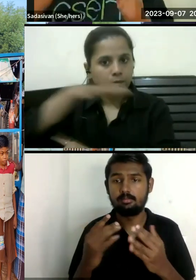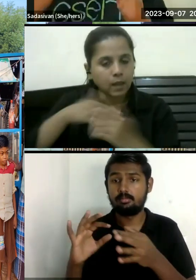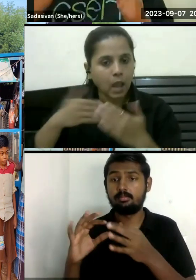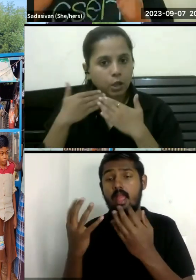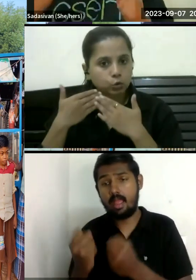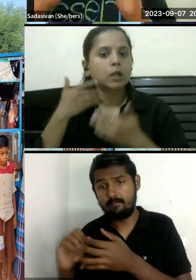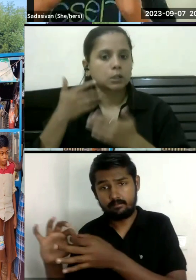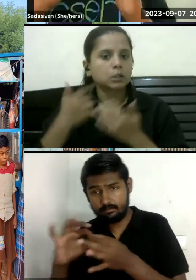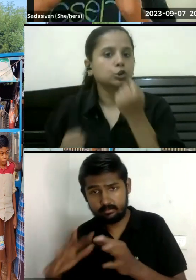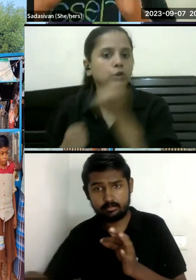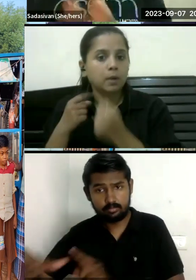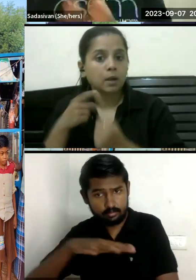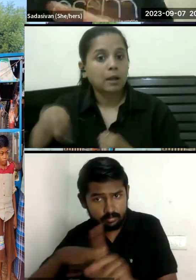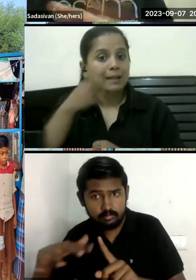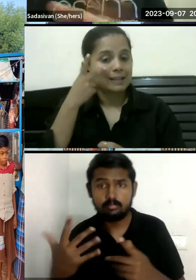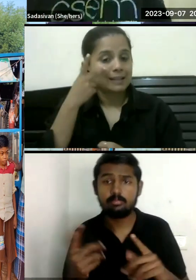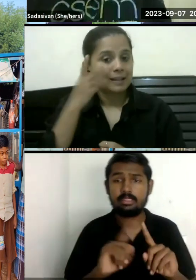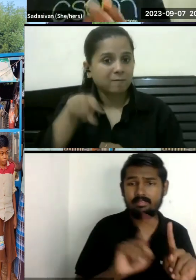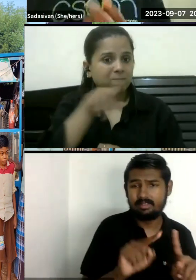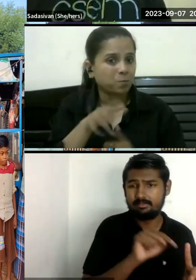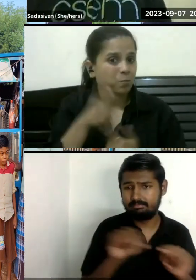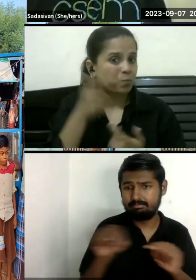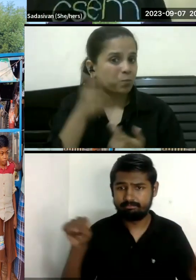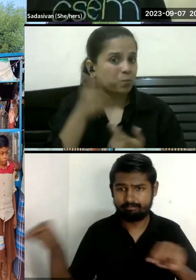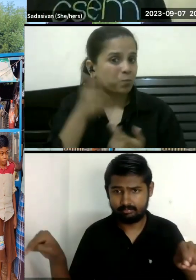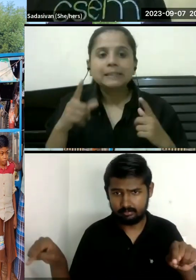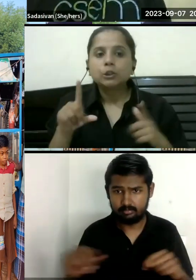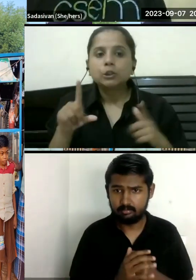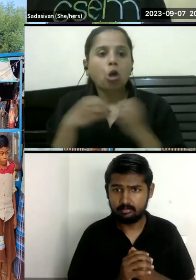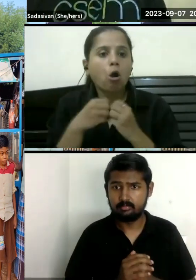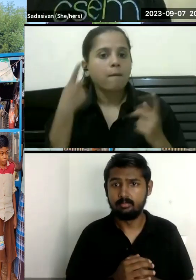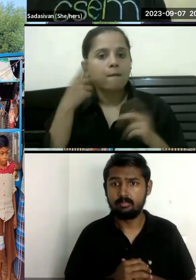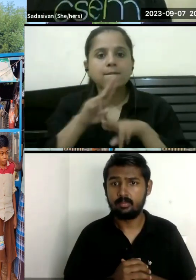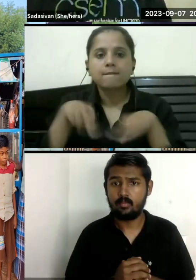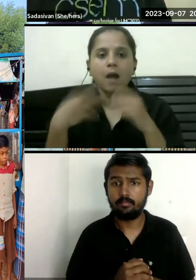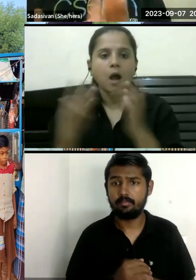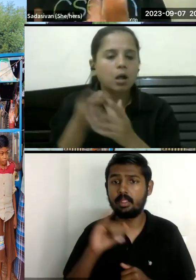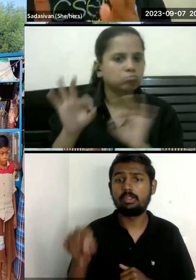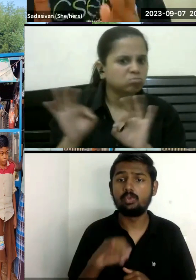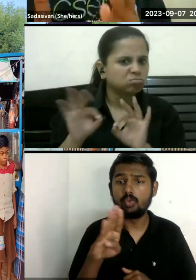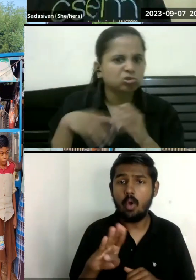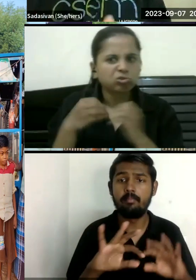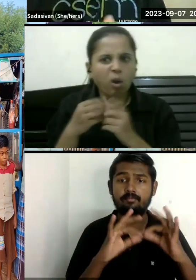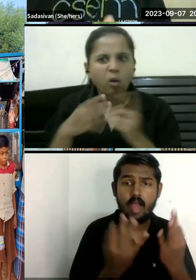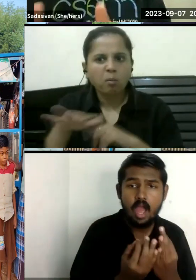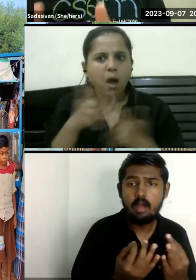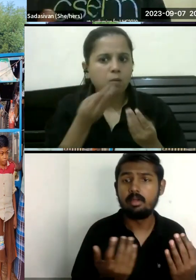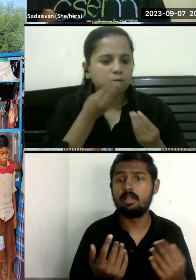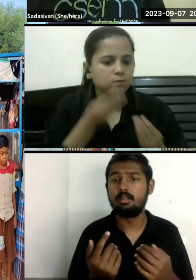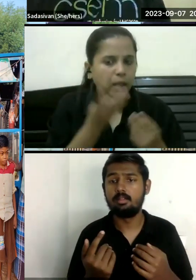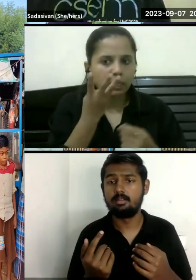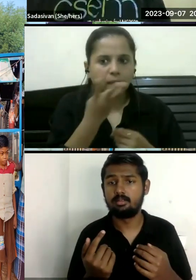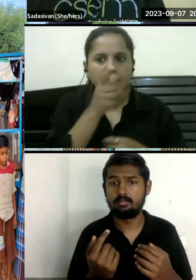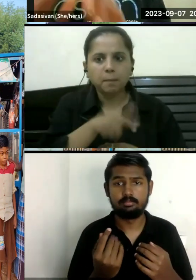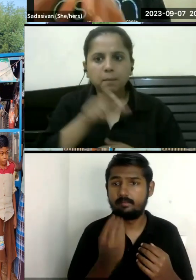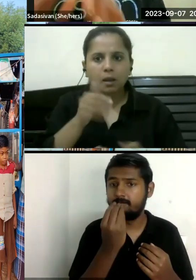also figured out that there is a lack of livelihood with the family, and they supported the dad of the 3